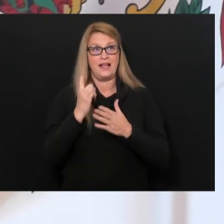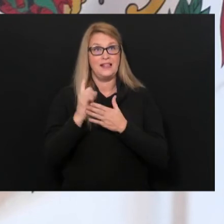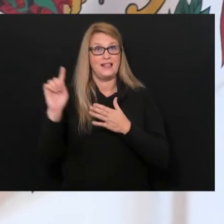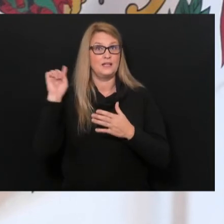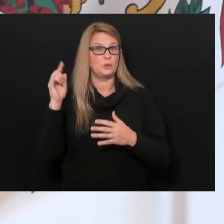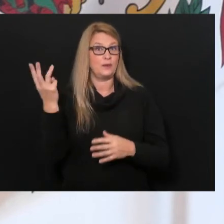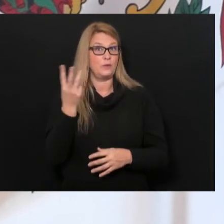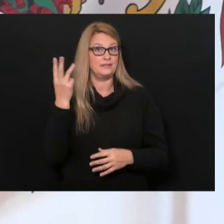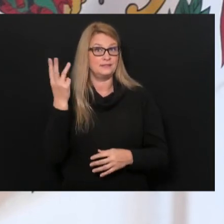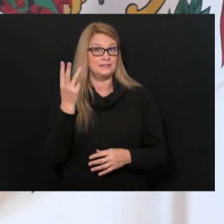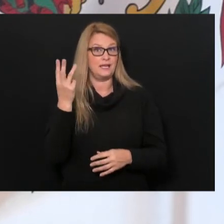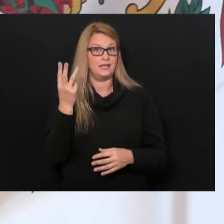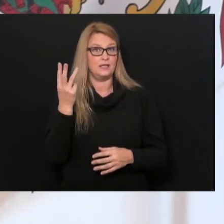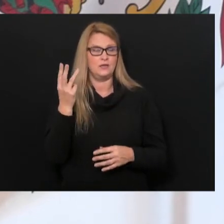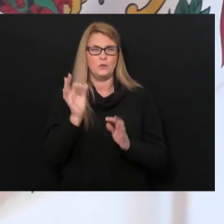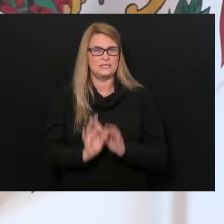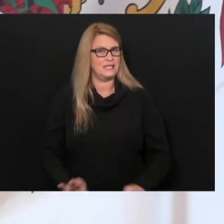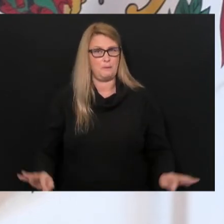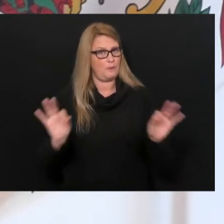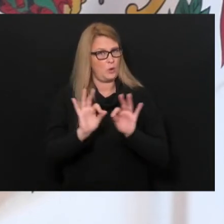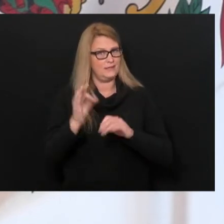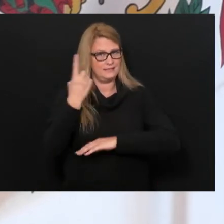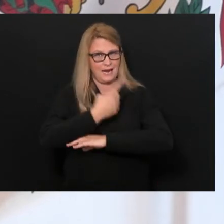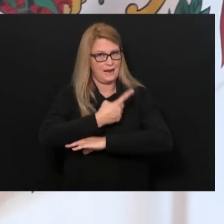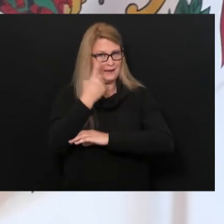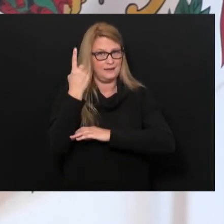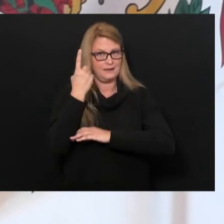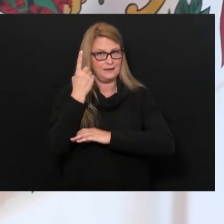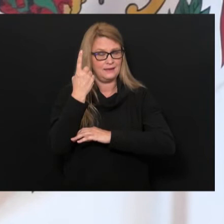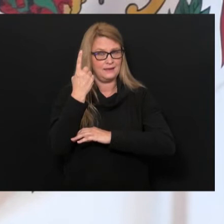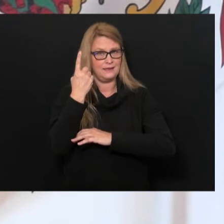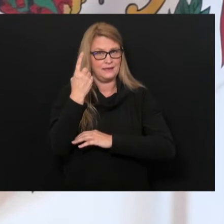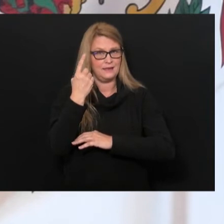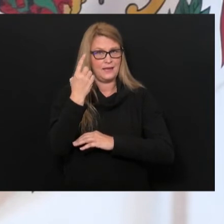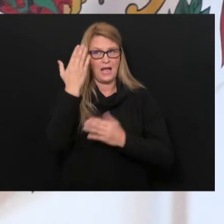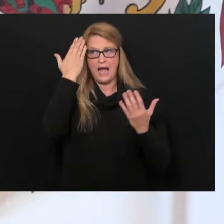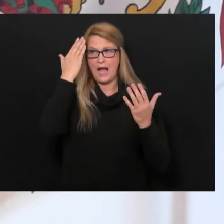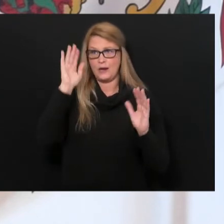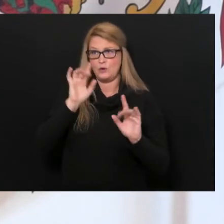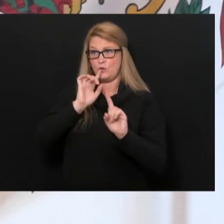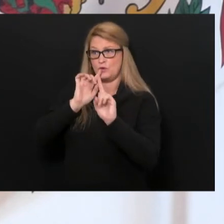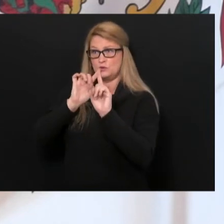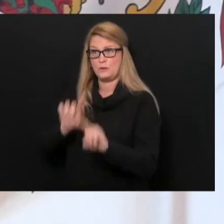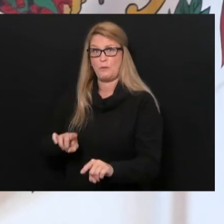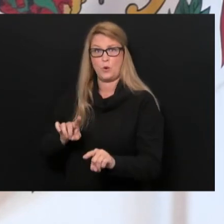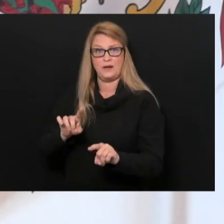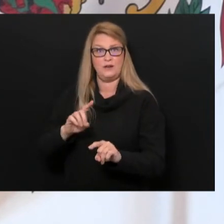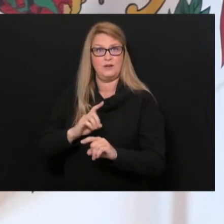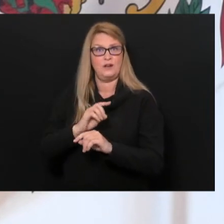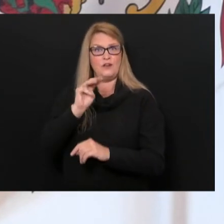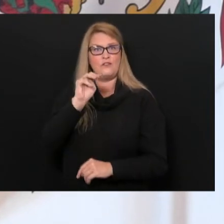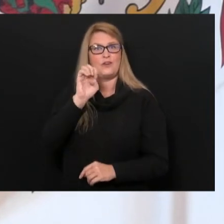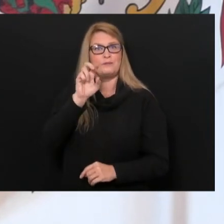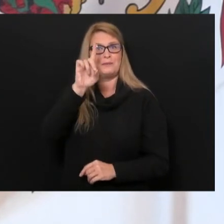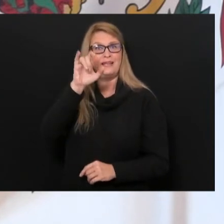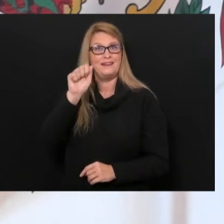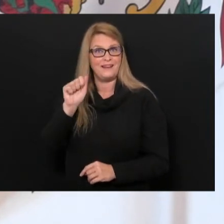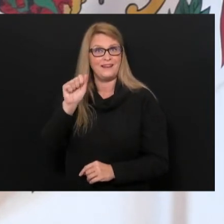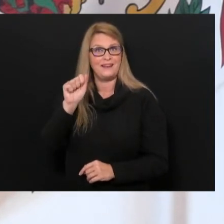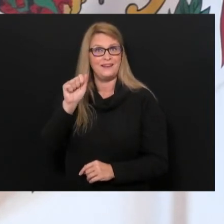a tremendously important day. I don't know that it got reported by the media, to anywhere close to